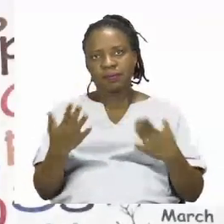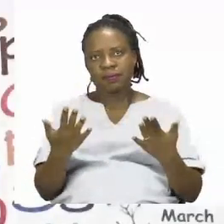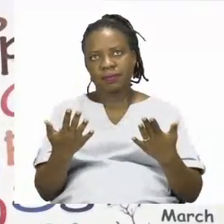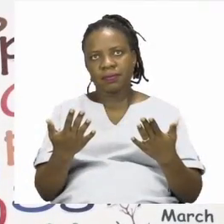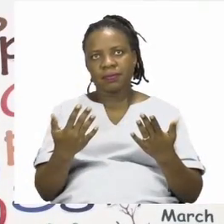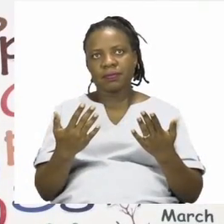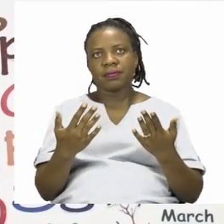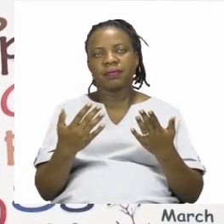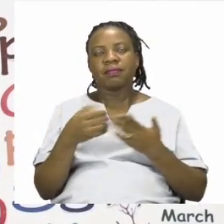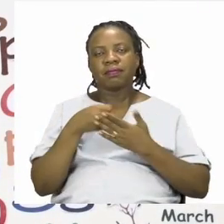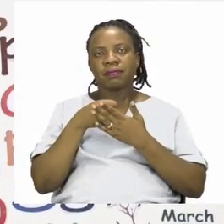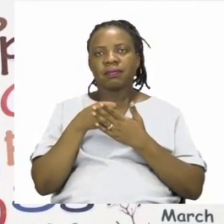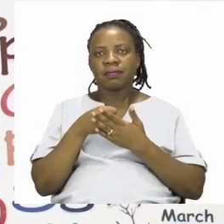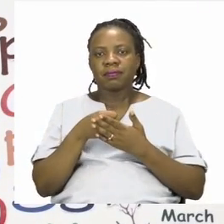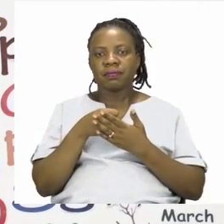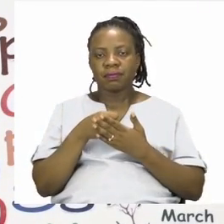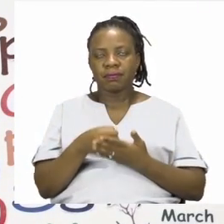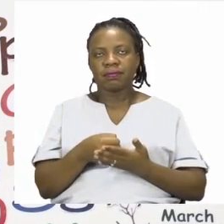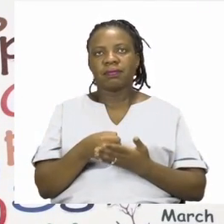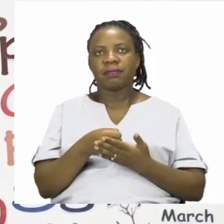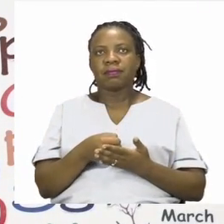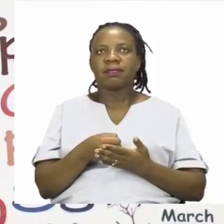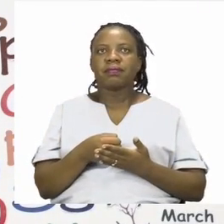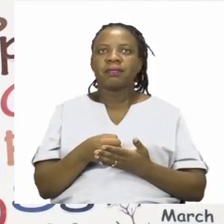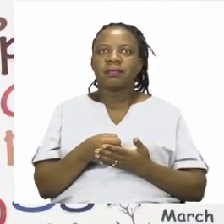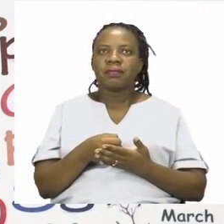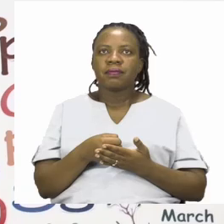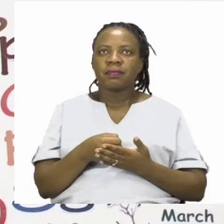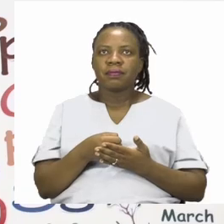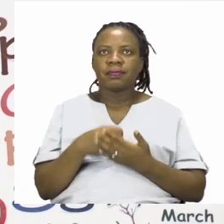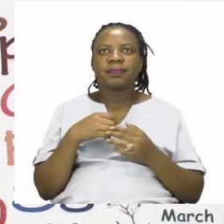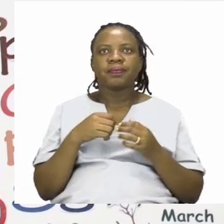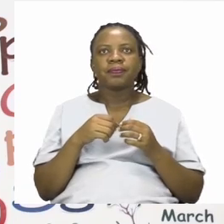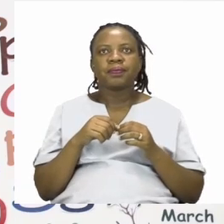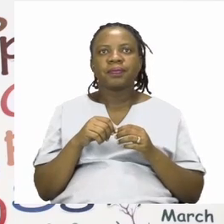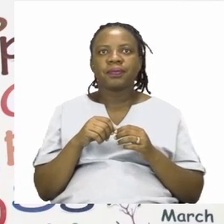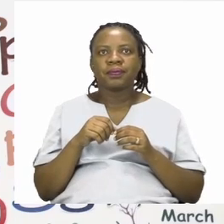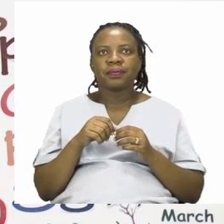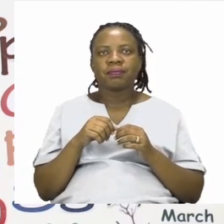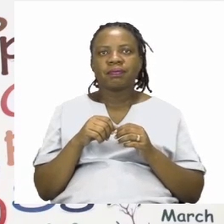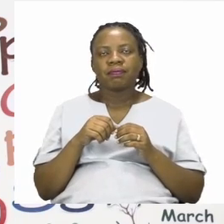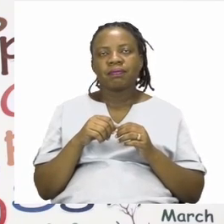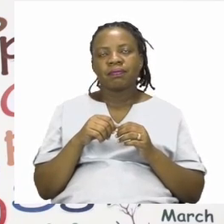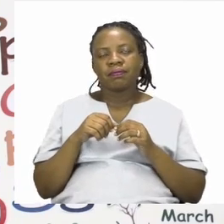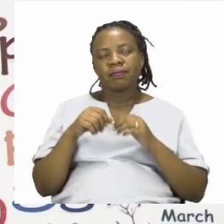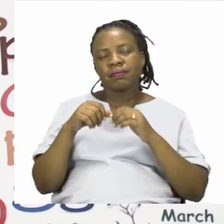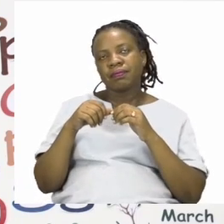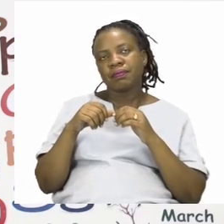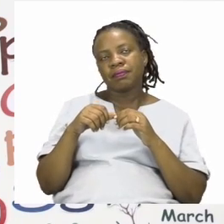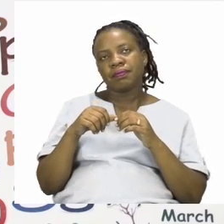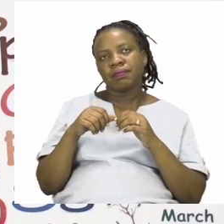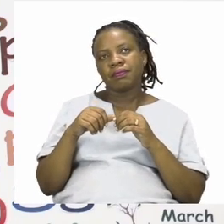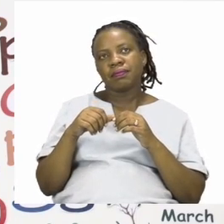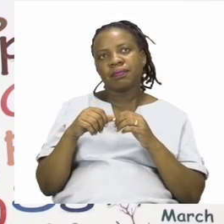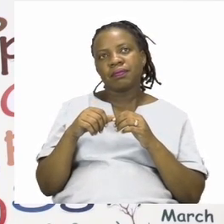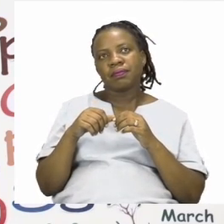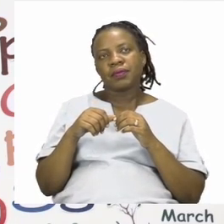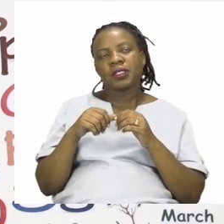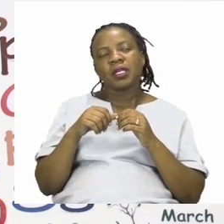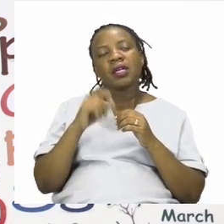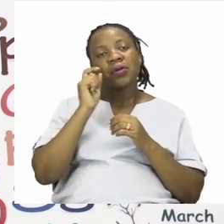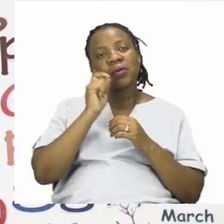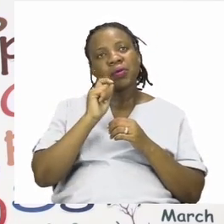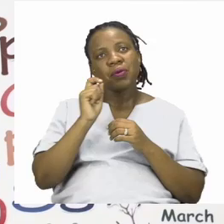we can try and write in some of the numbers. Now remember everyone, we have to write in